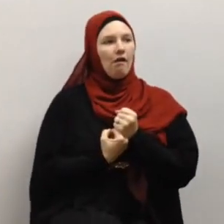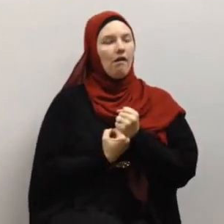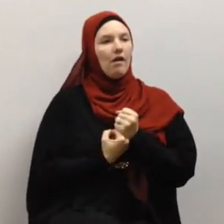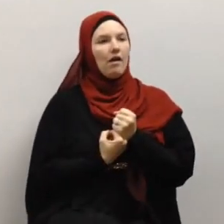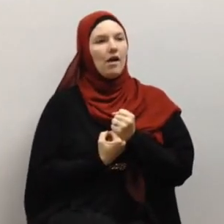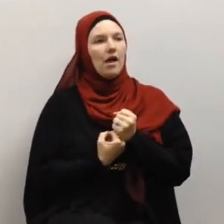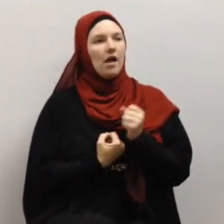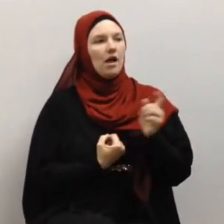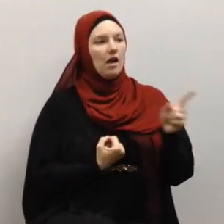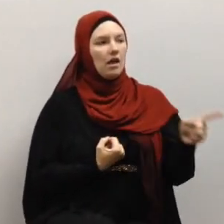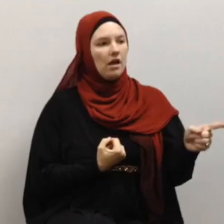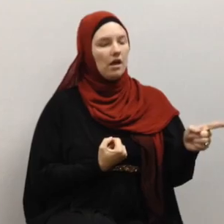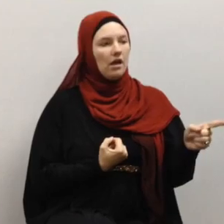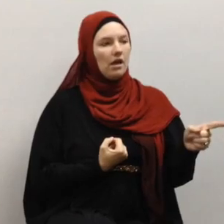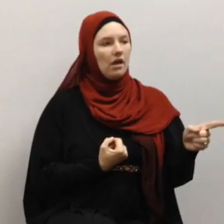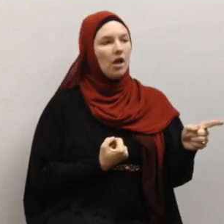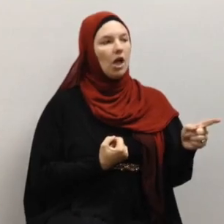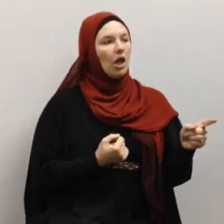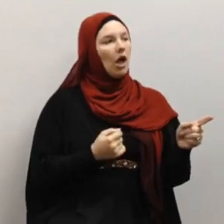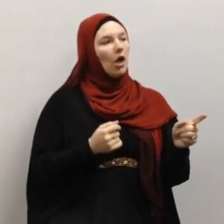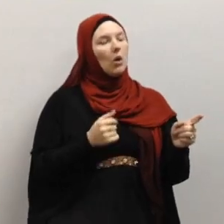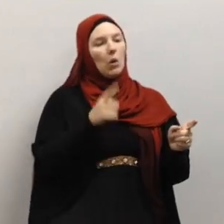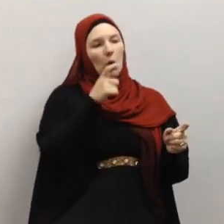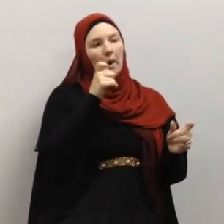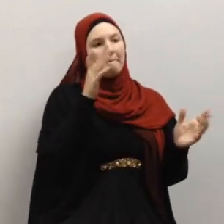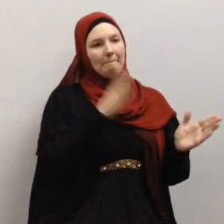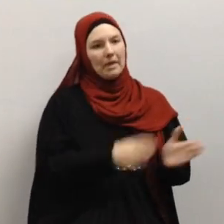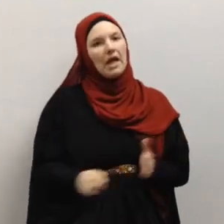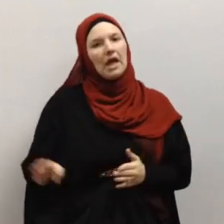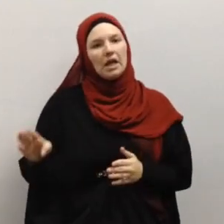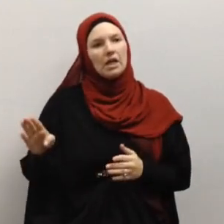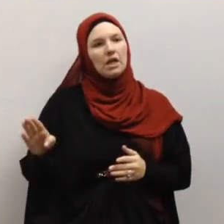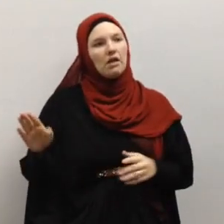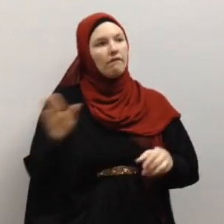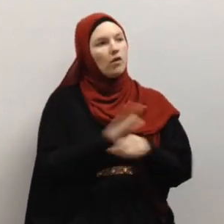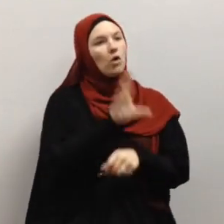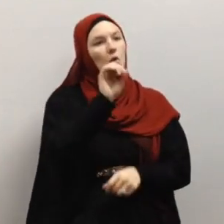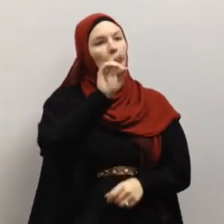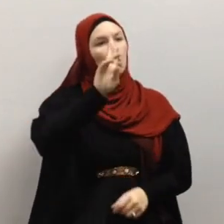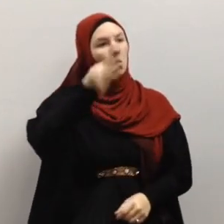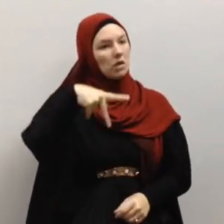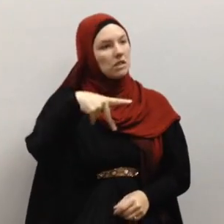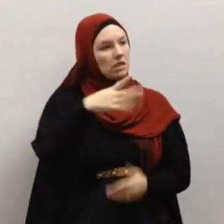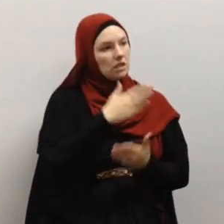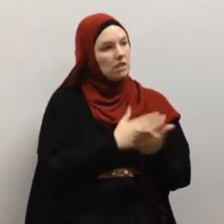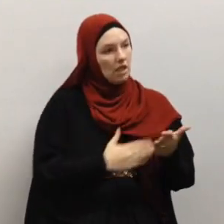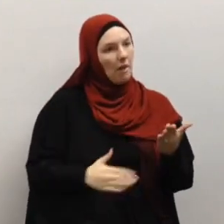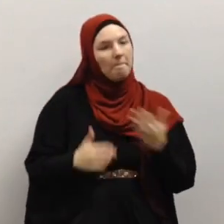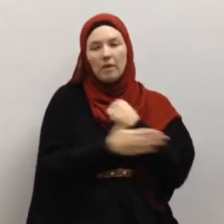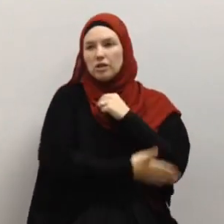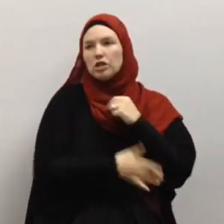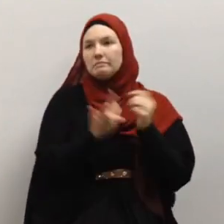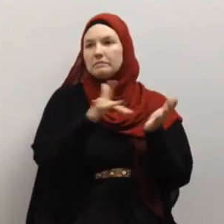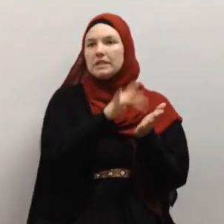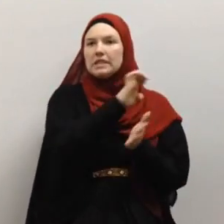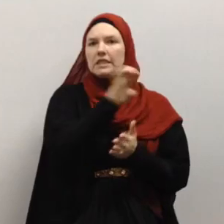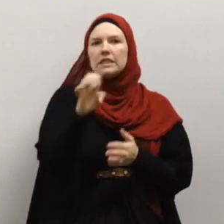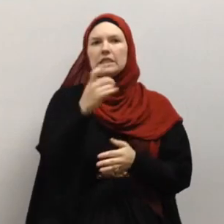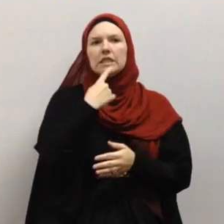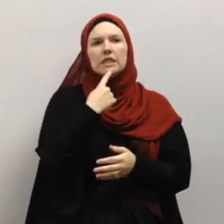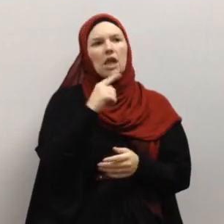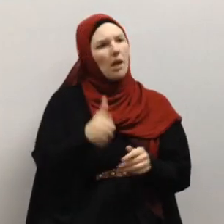planned and executed a full-fledged coup in some countries in the Middle East, they are saying, obeying the ruler is